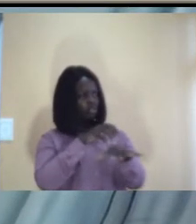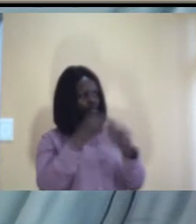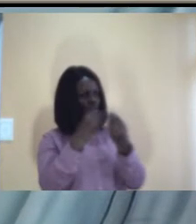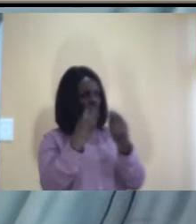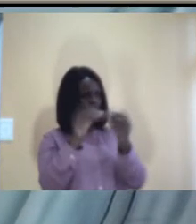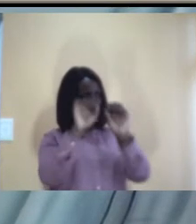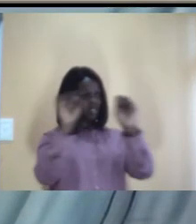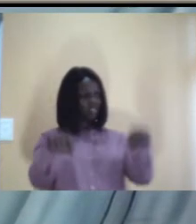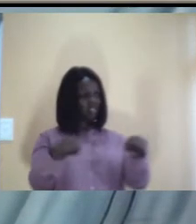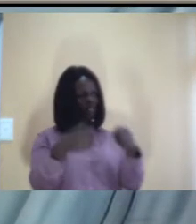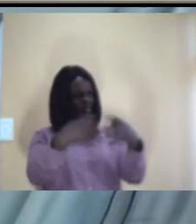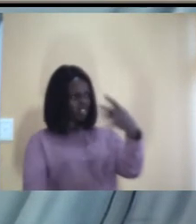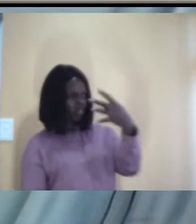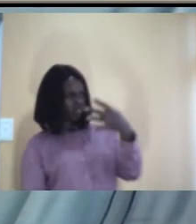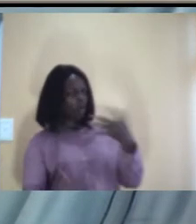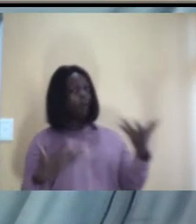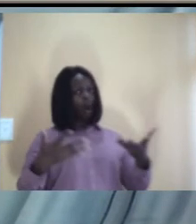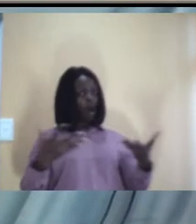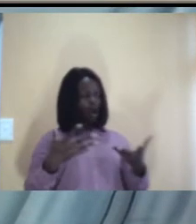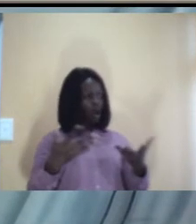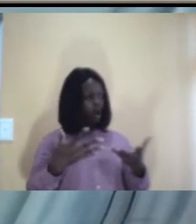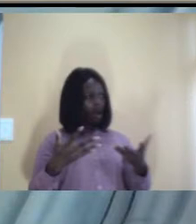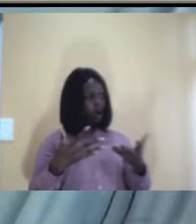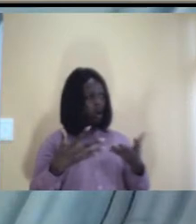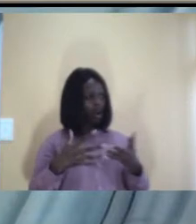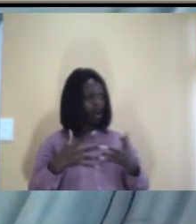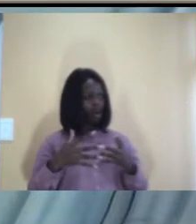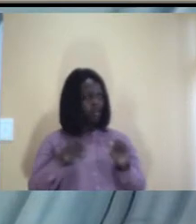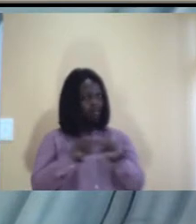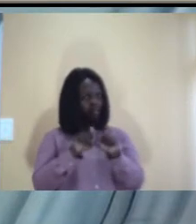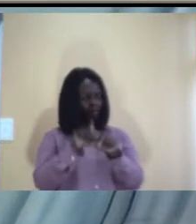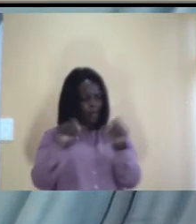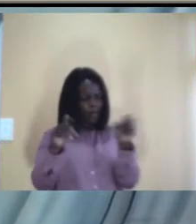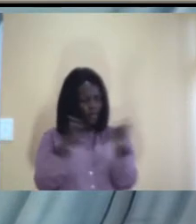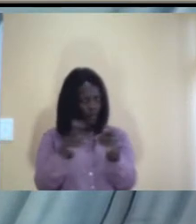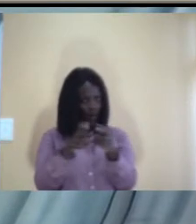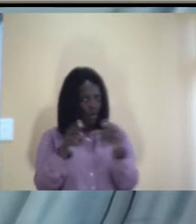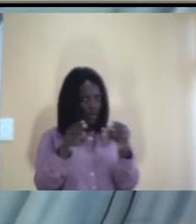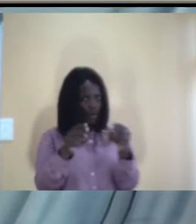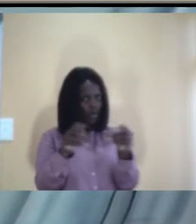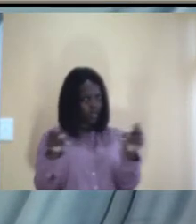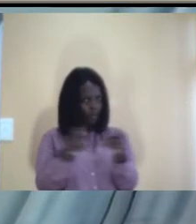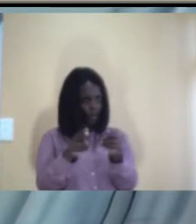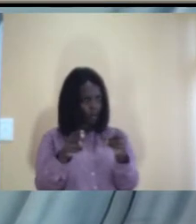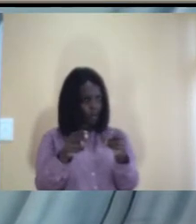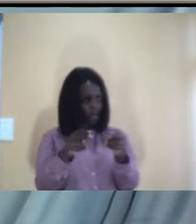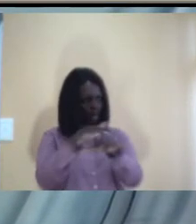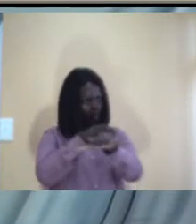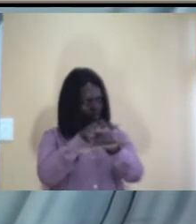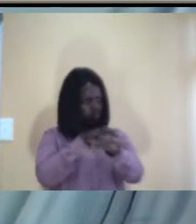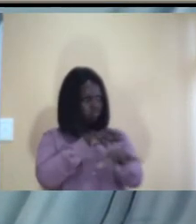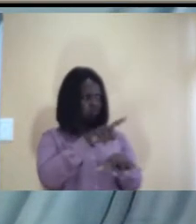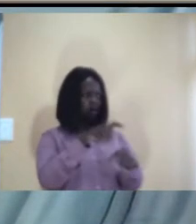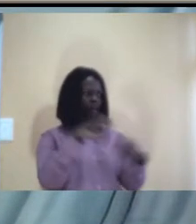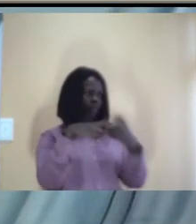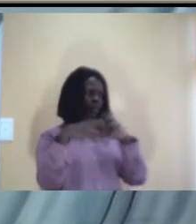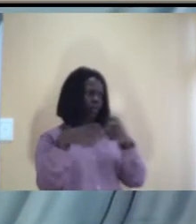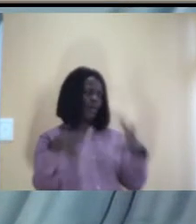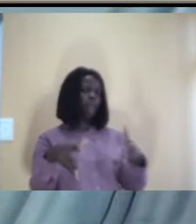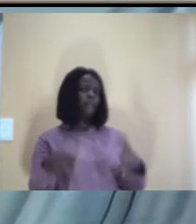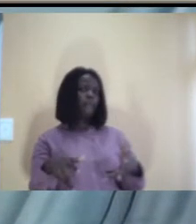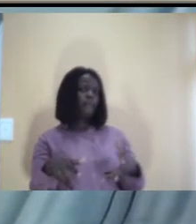seed, etc. at the household and smallholder level are a proper problem to us, as this